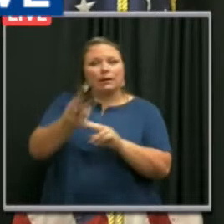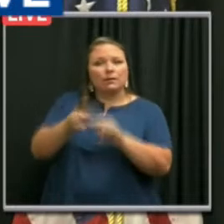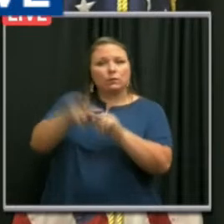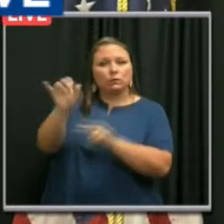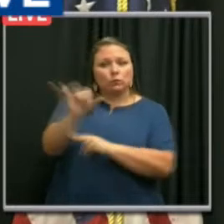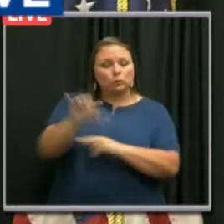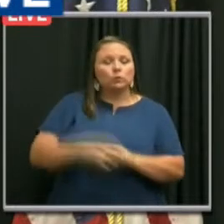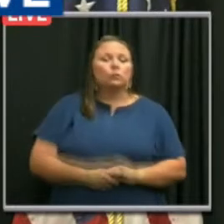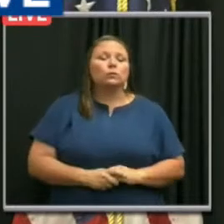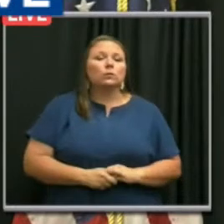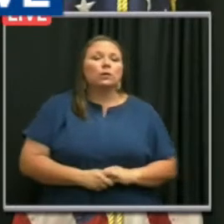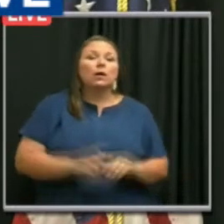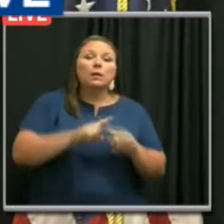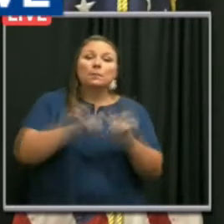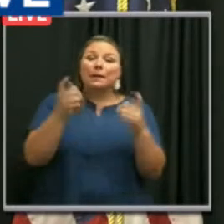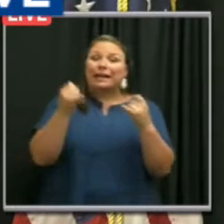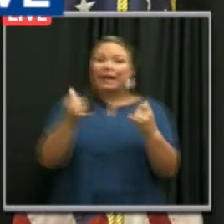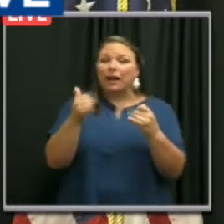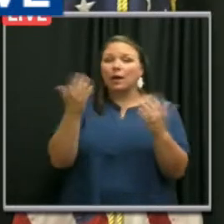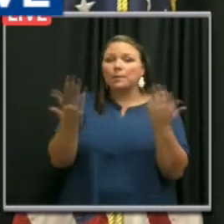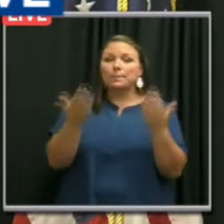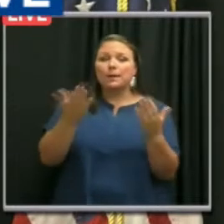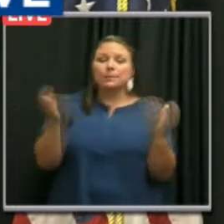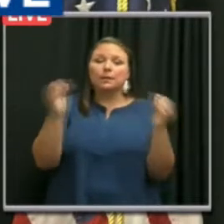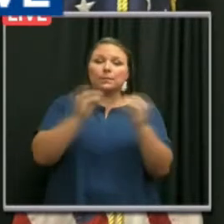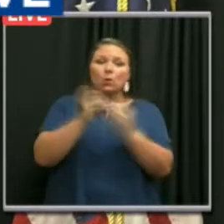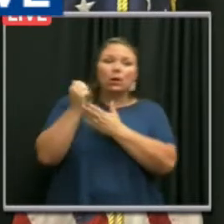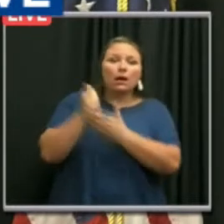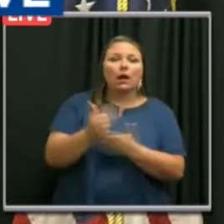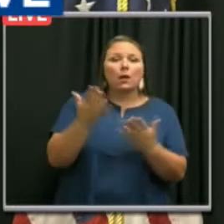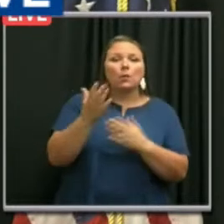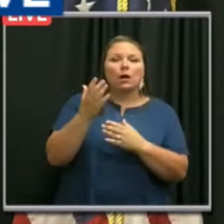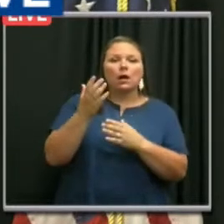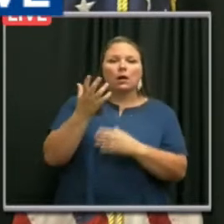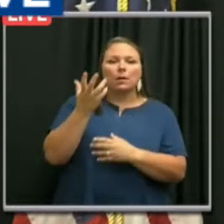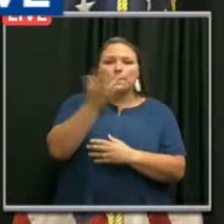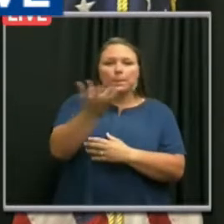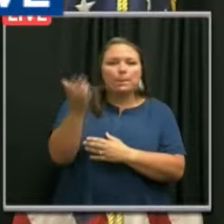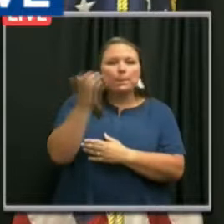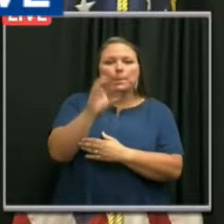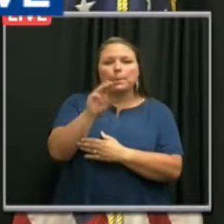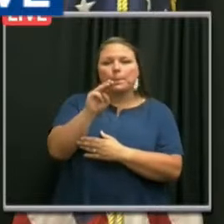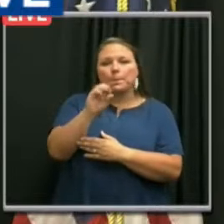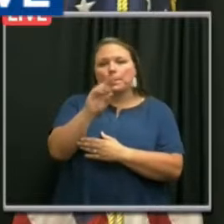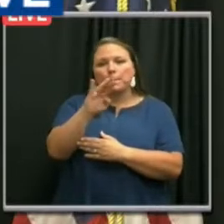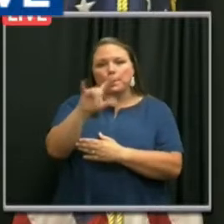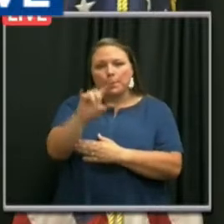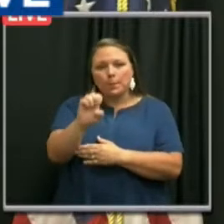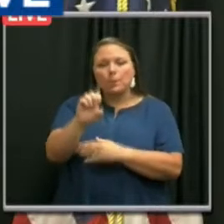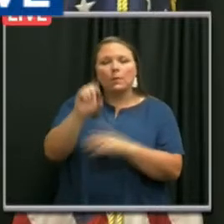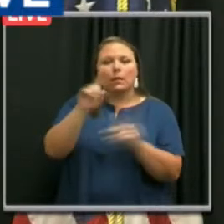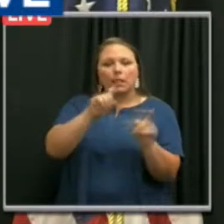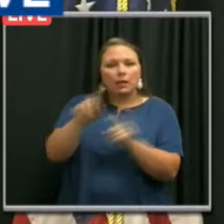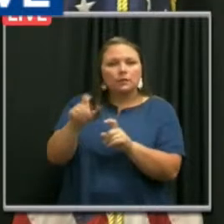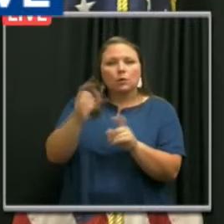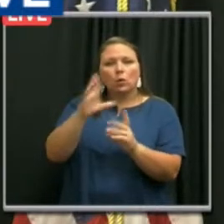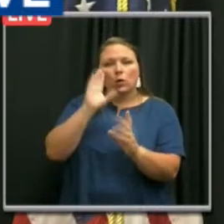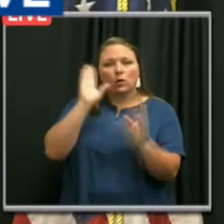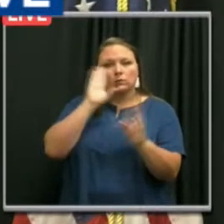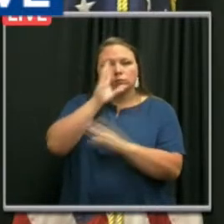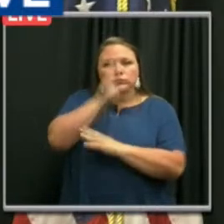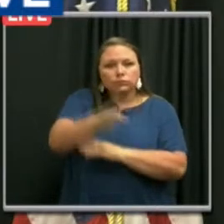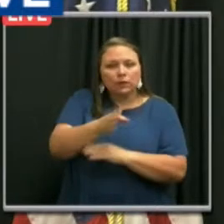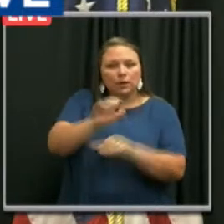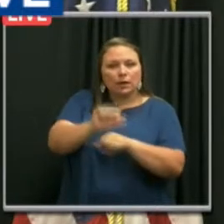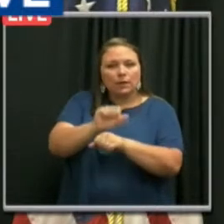look to we need to do further, maybe mobile testing and other more even directed efforts. Beyond that, we're